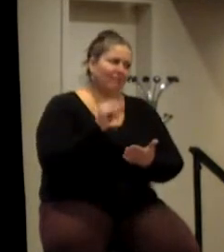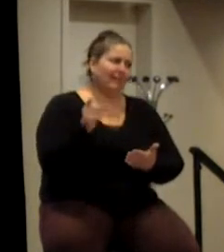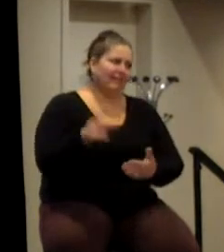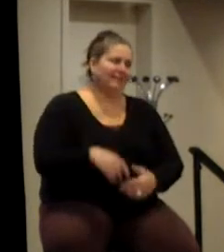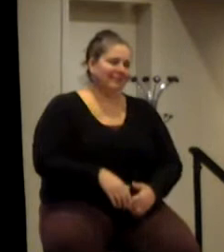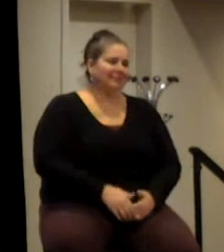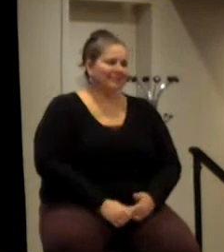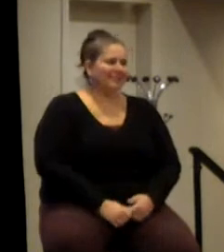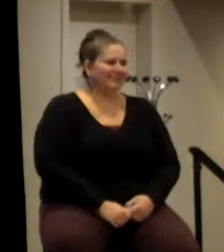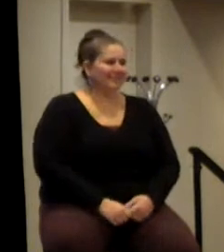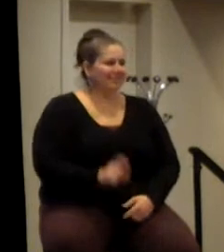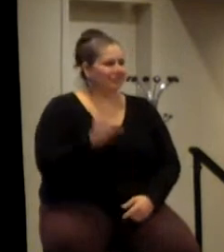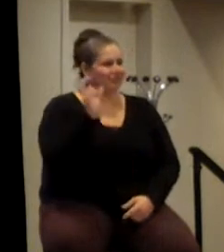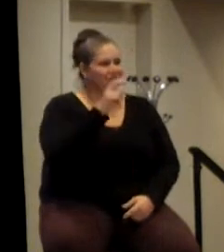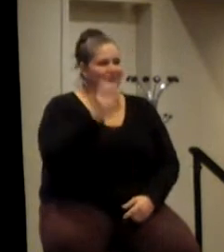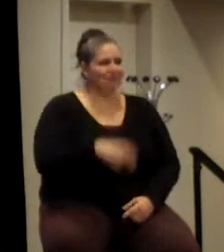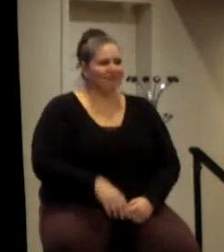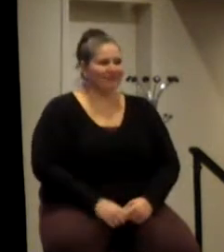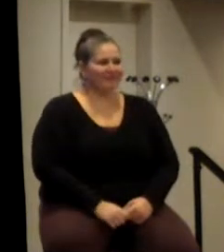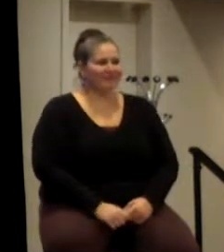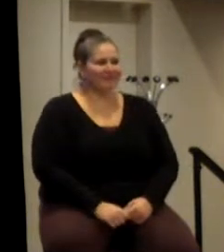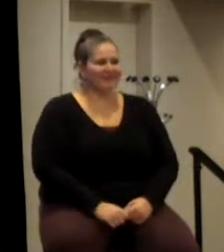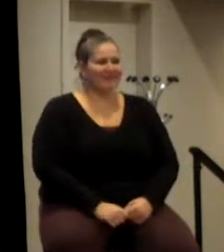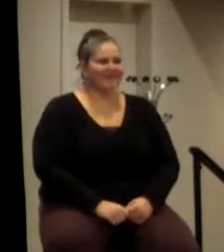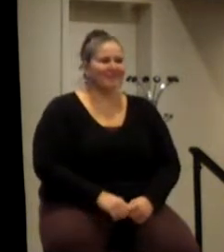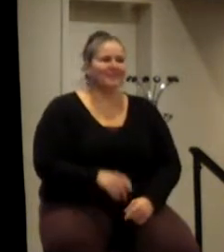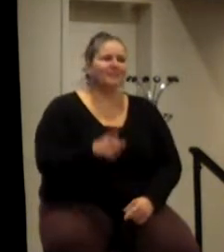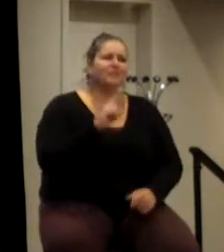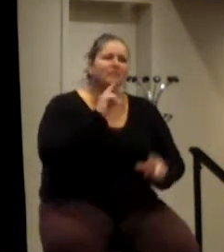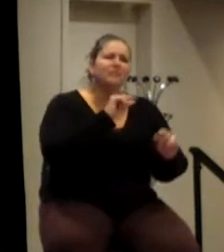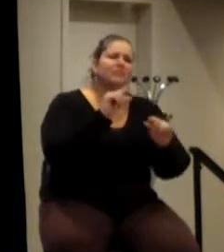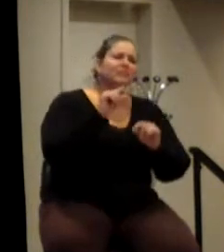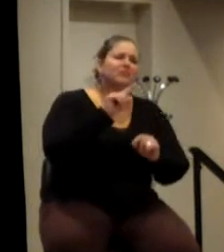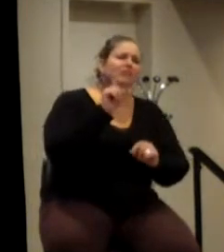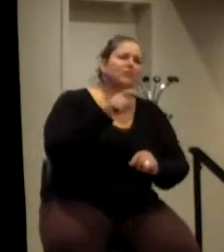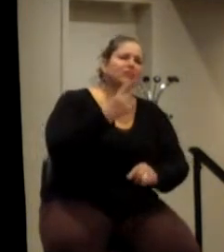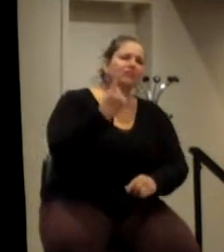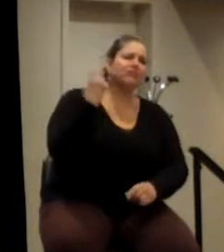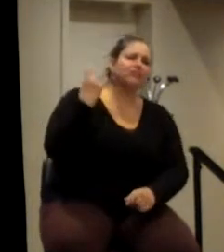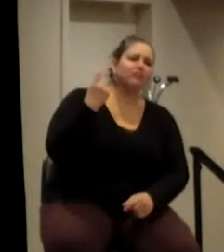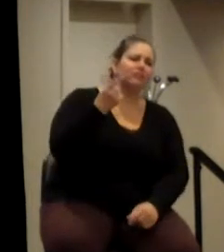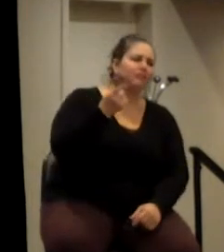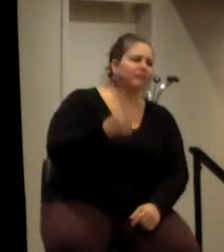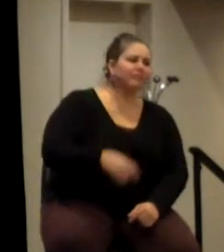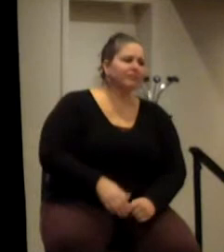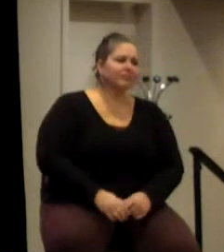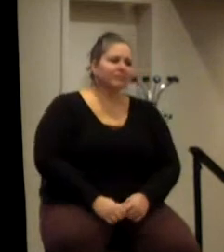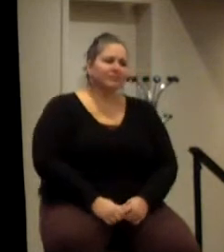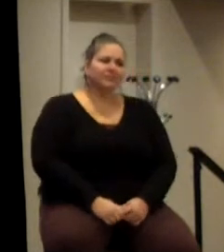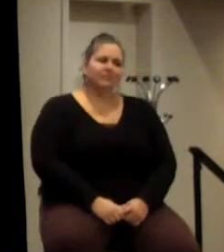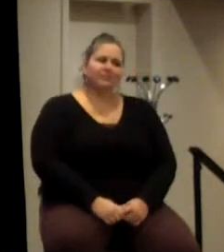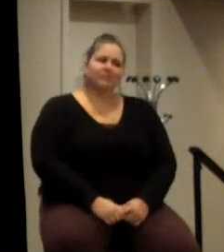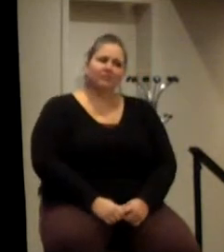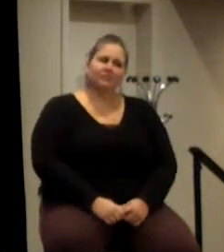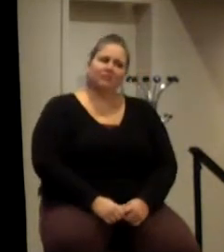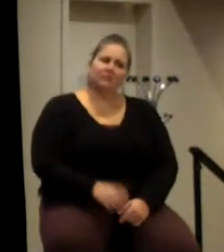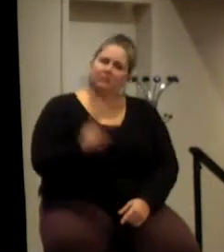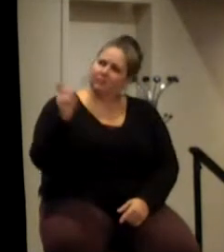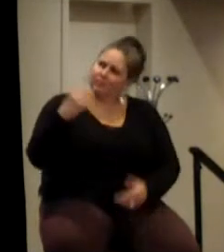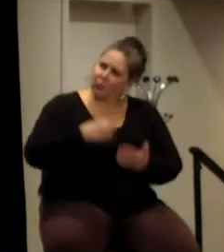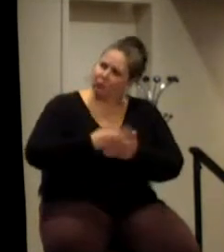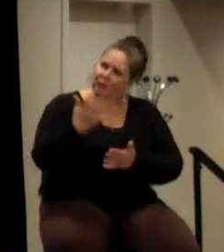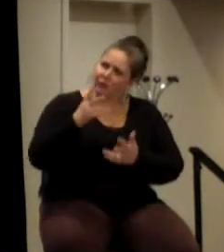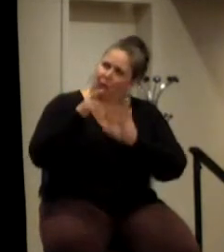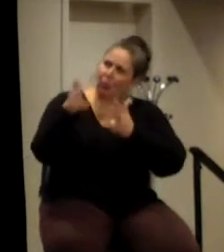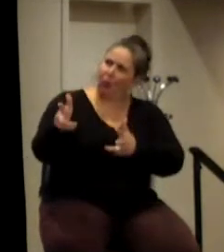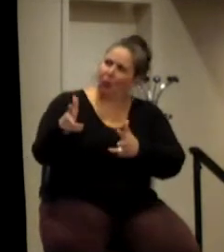just a rumor question. Have you guys had to waste any vaccines because people didn't show up, or? No, my